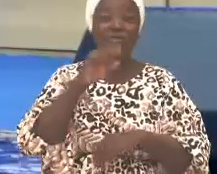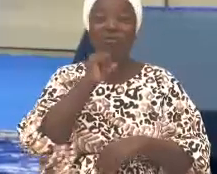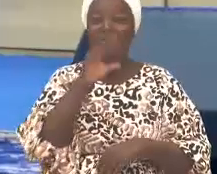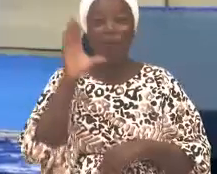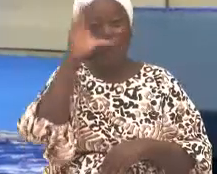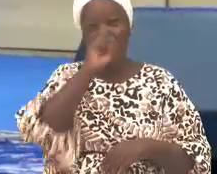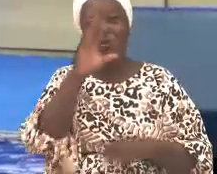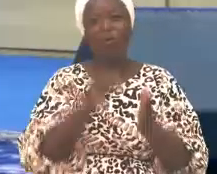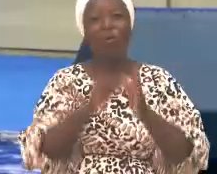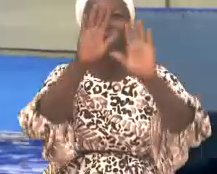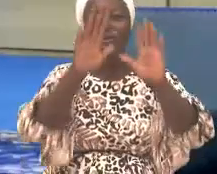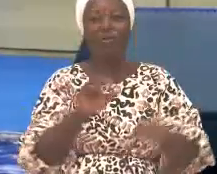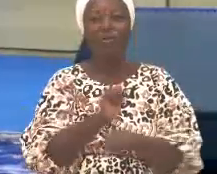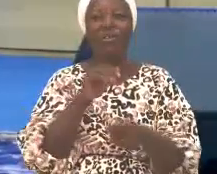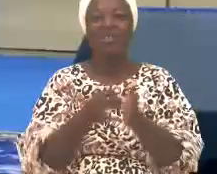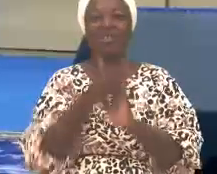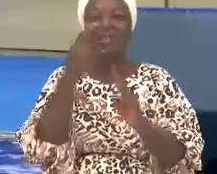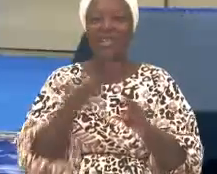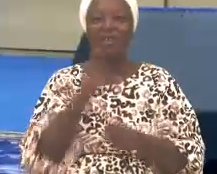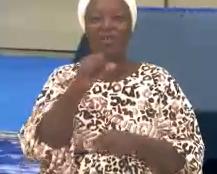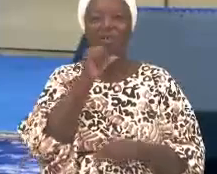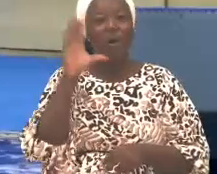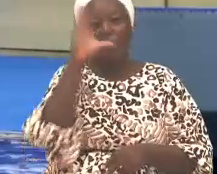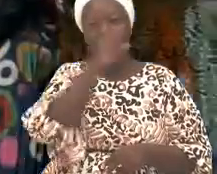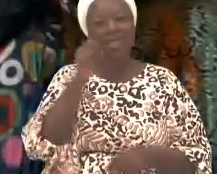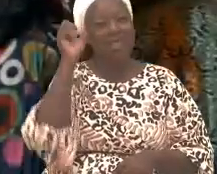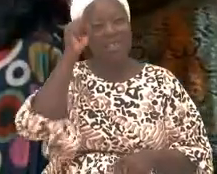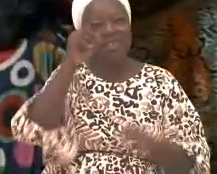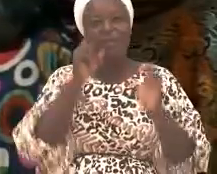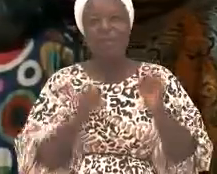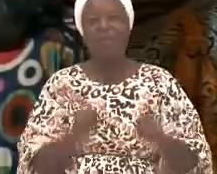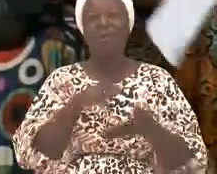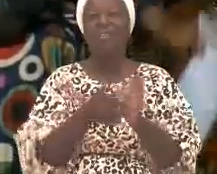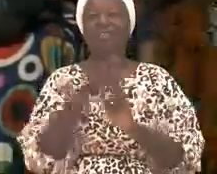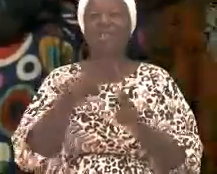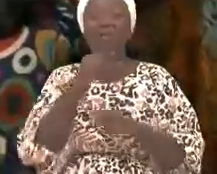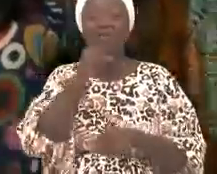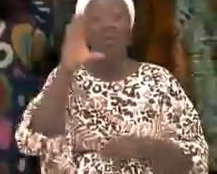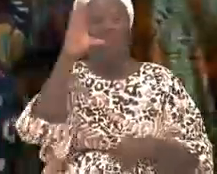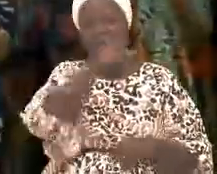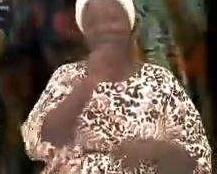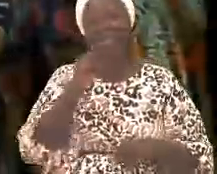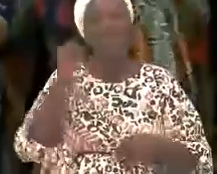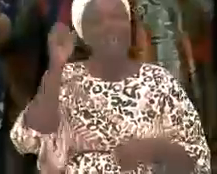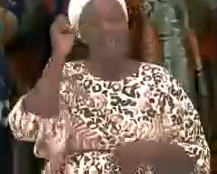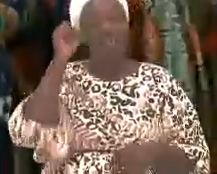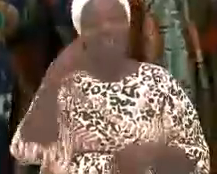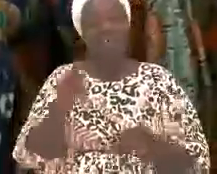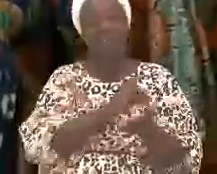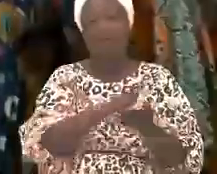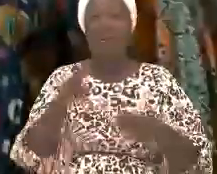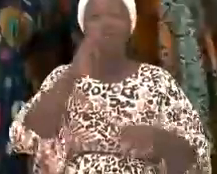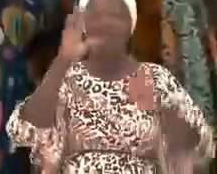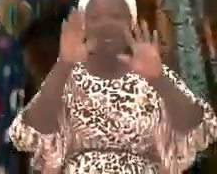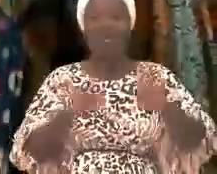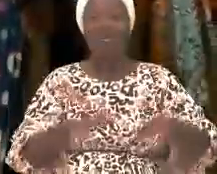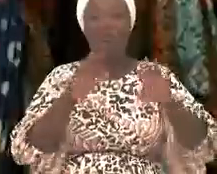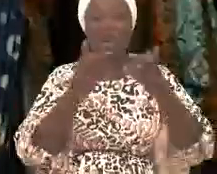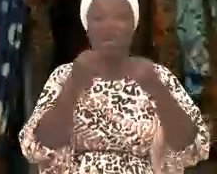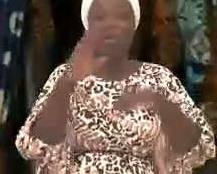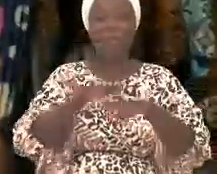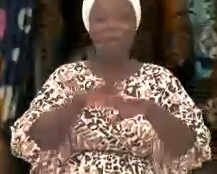miracle. You will not miss his power. You will not miss the divine rain coming upon